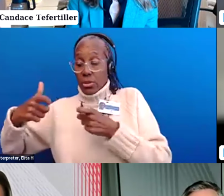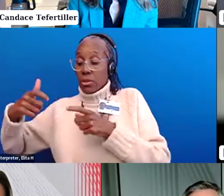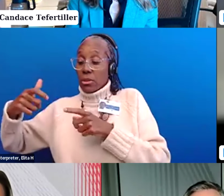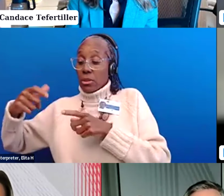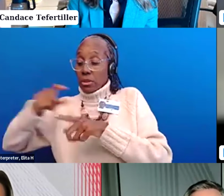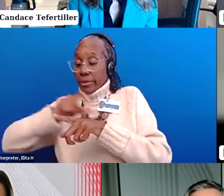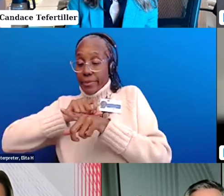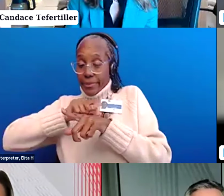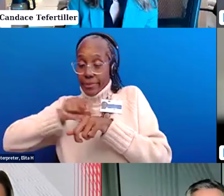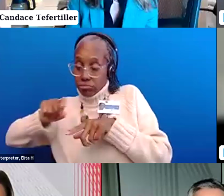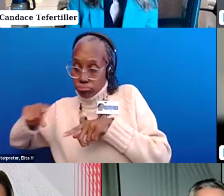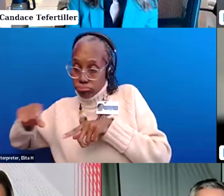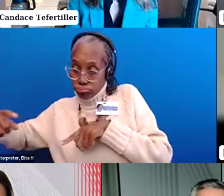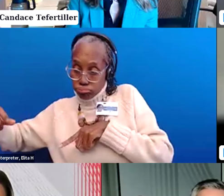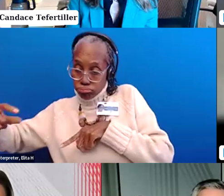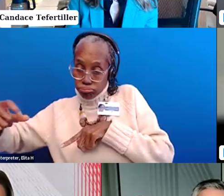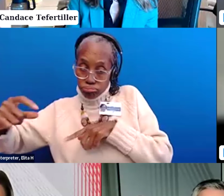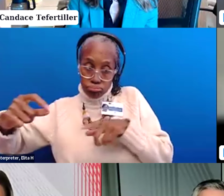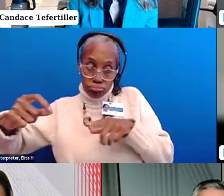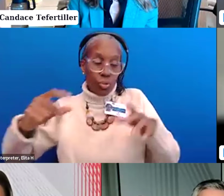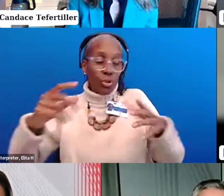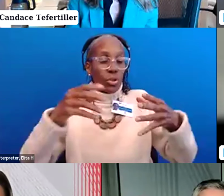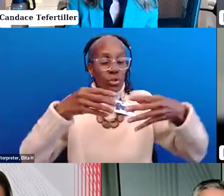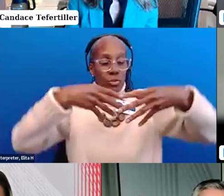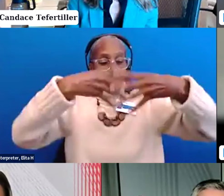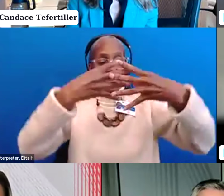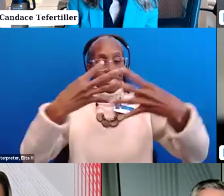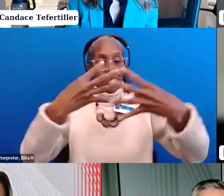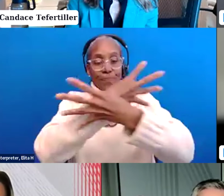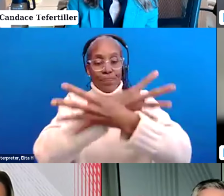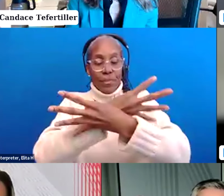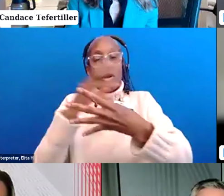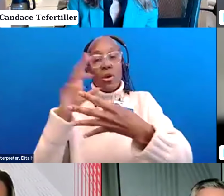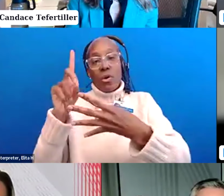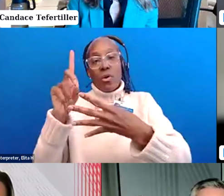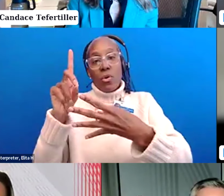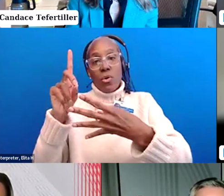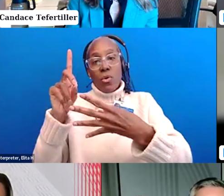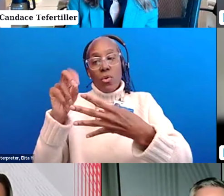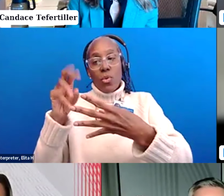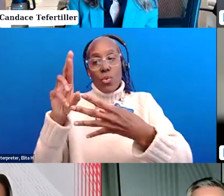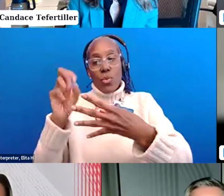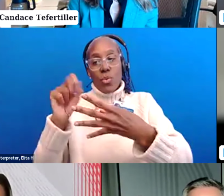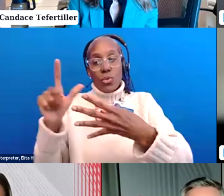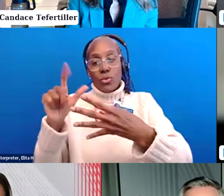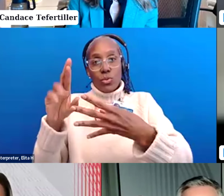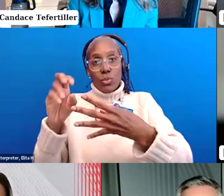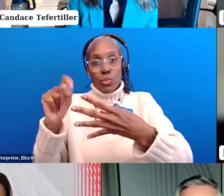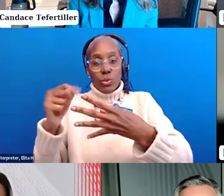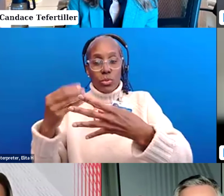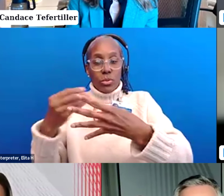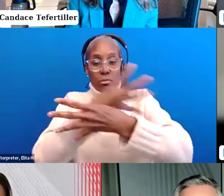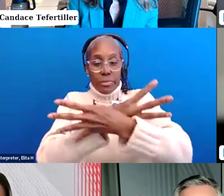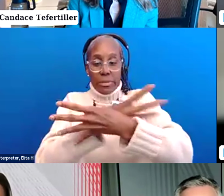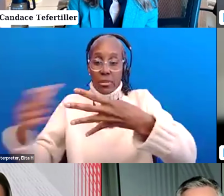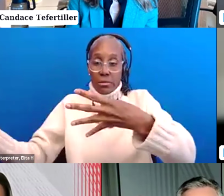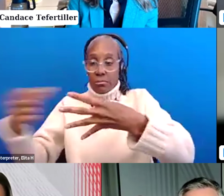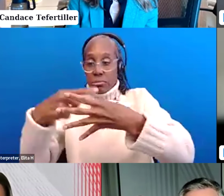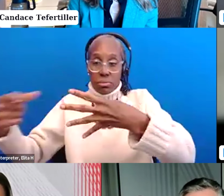the spinal cord. We call those the dorsal roots. Those sensory nerves we know make direct connections to the motor